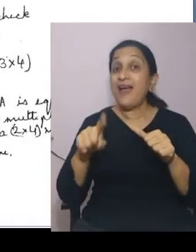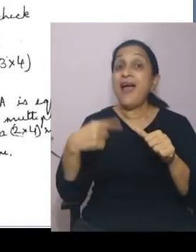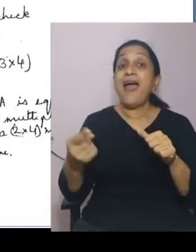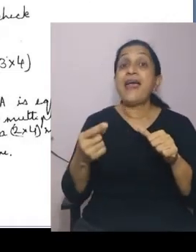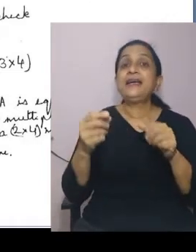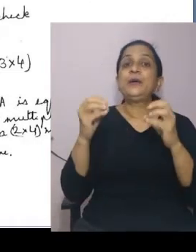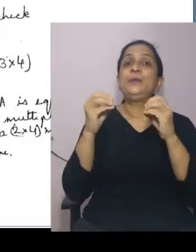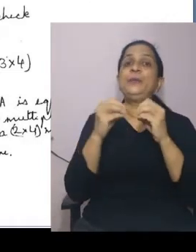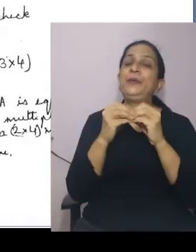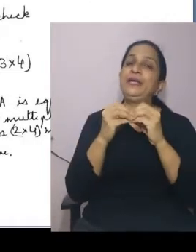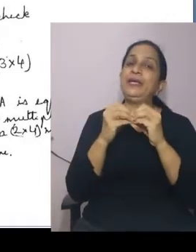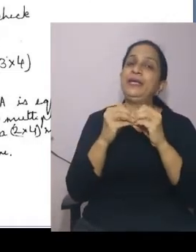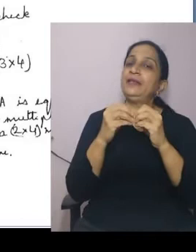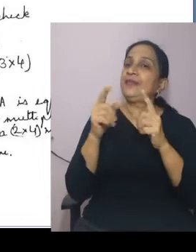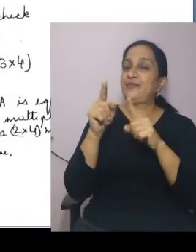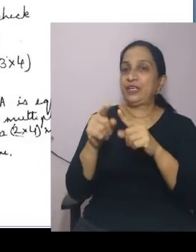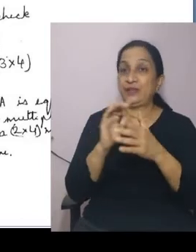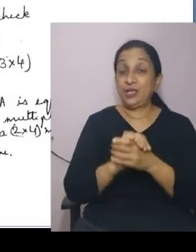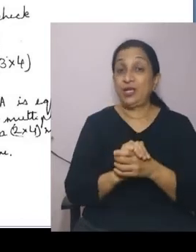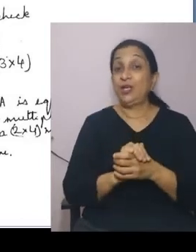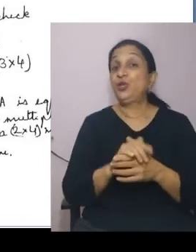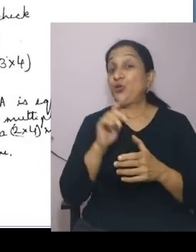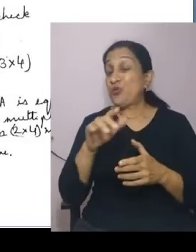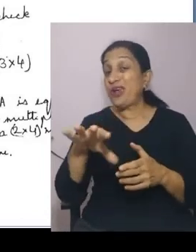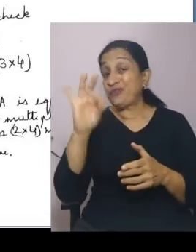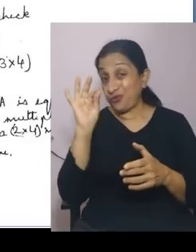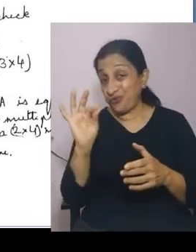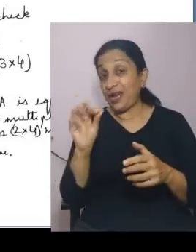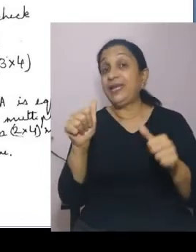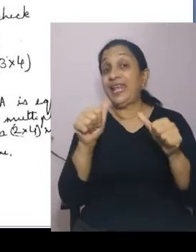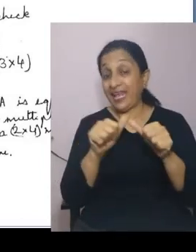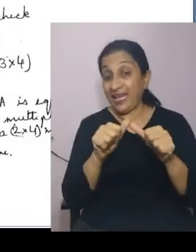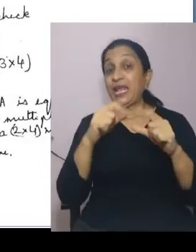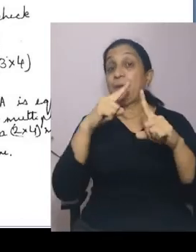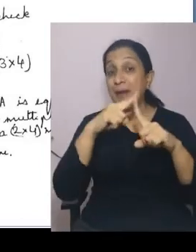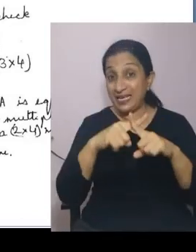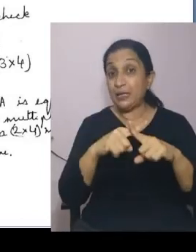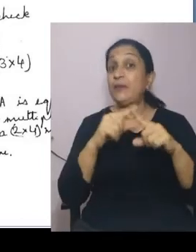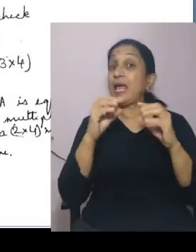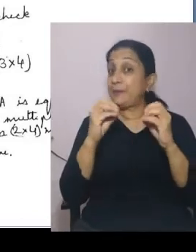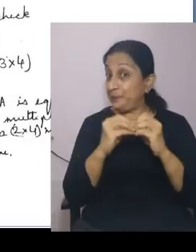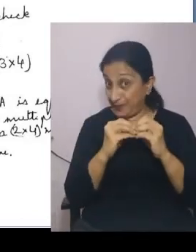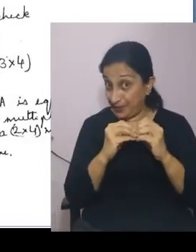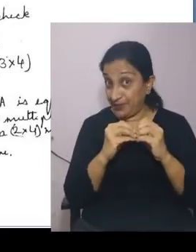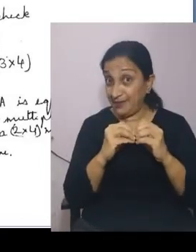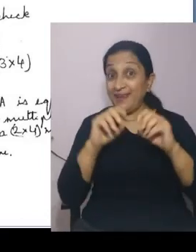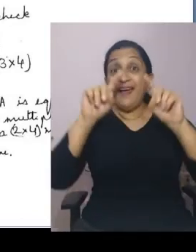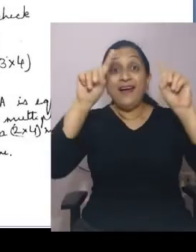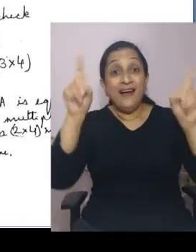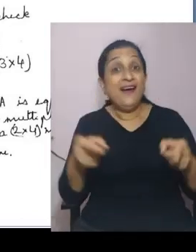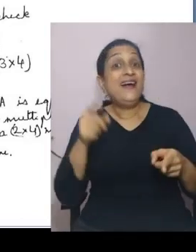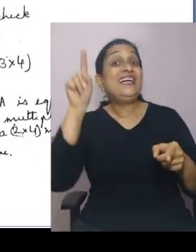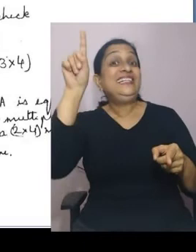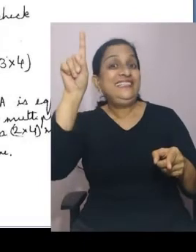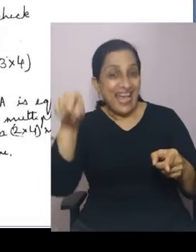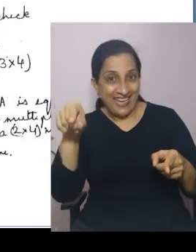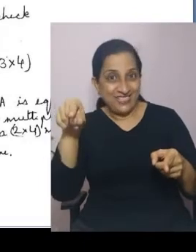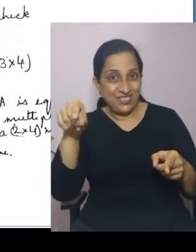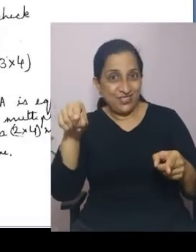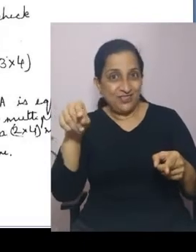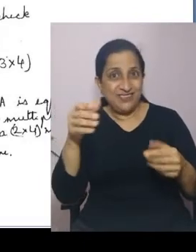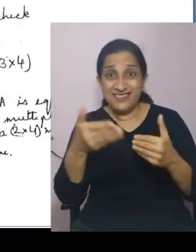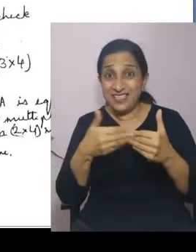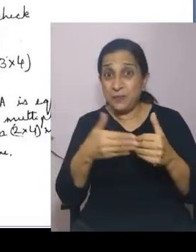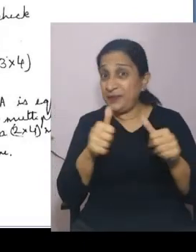Fifth, here you have been asked to find the value of a into b dash, okay, a into